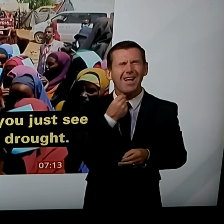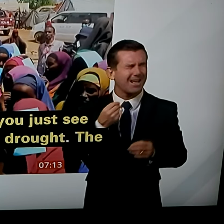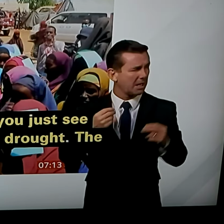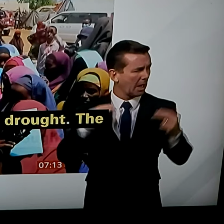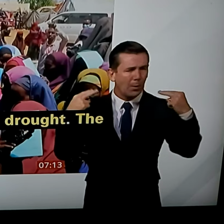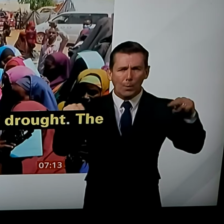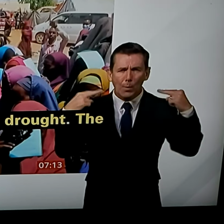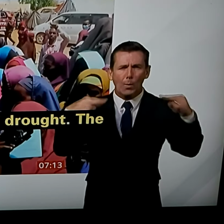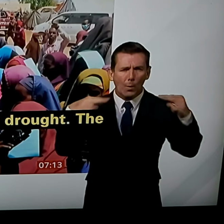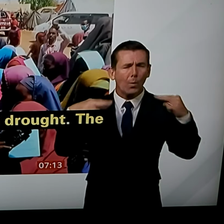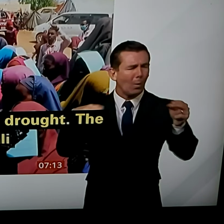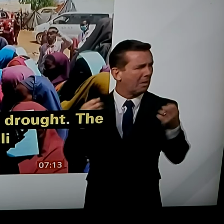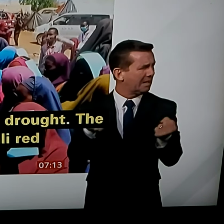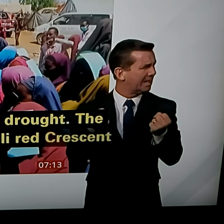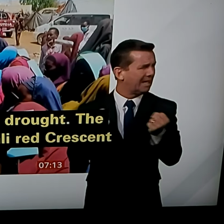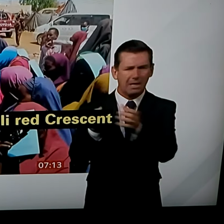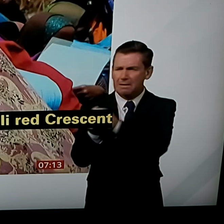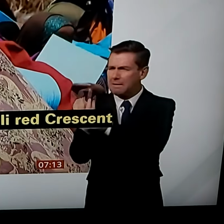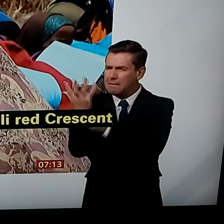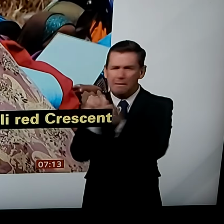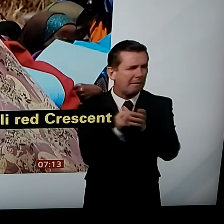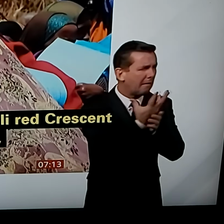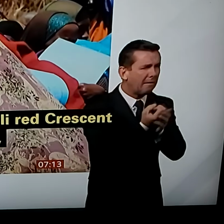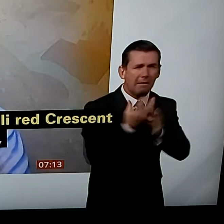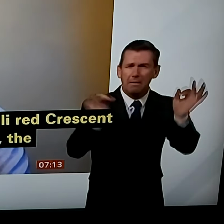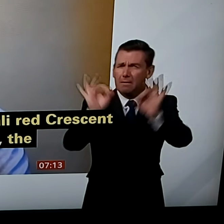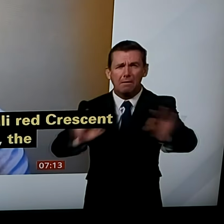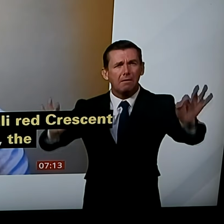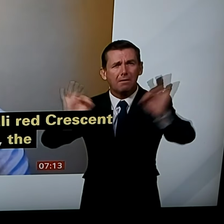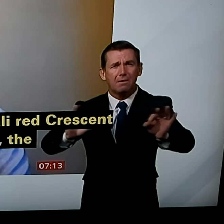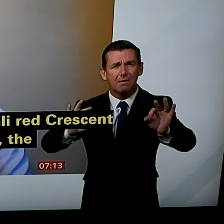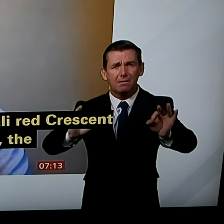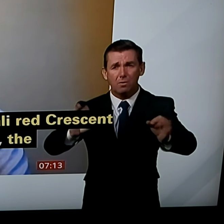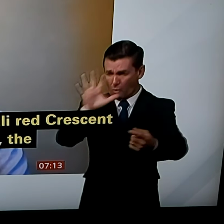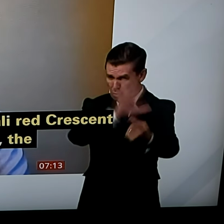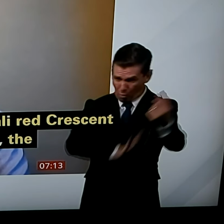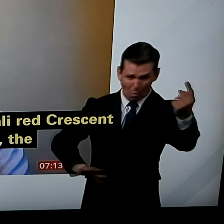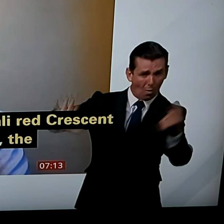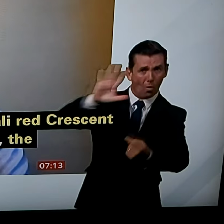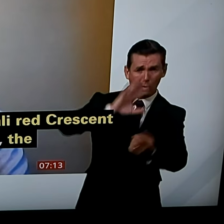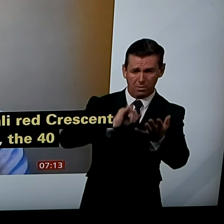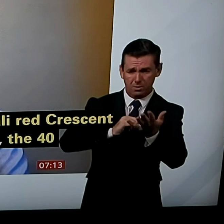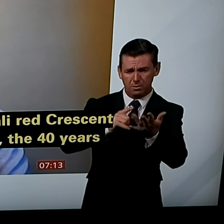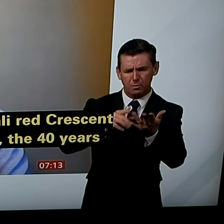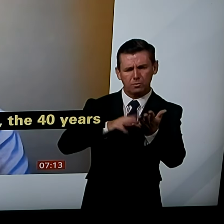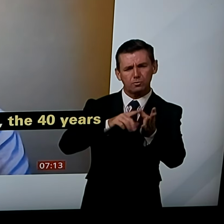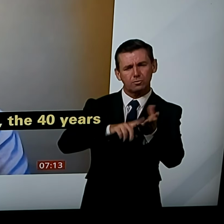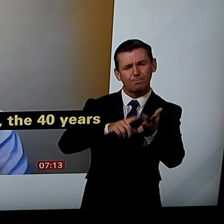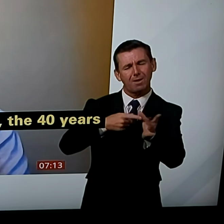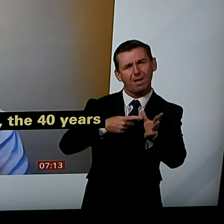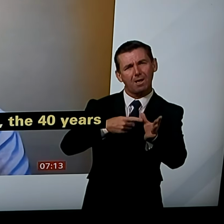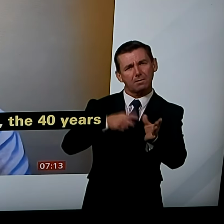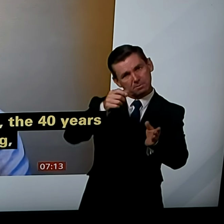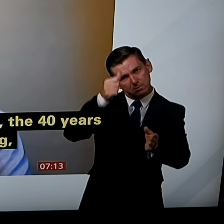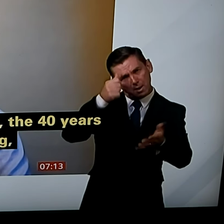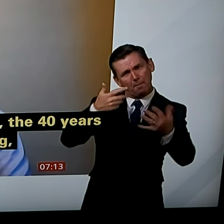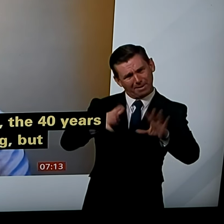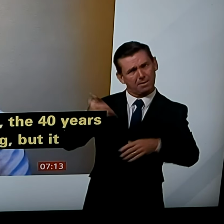that, you know, the 4 years of drought is one that is all over Somalia, it's everywhere. Whereas in the past, it's all limited to a